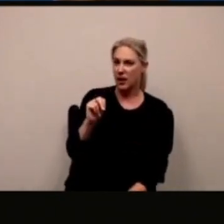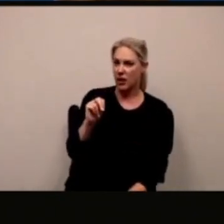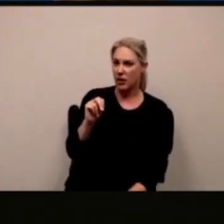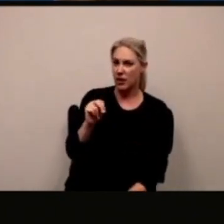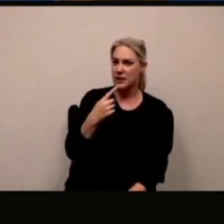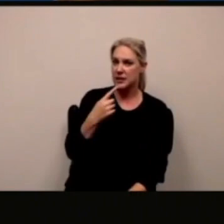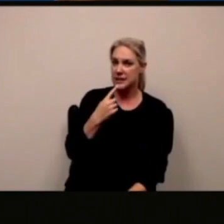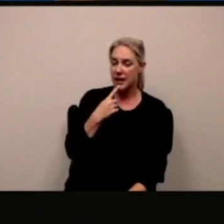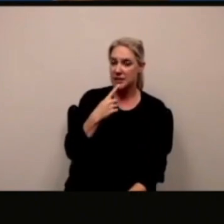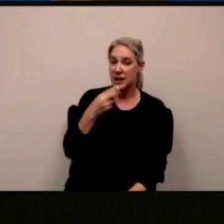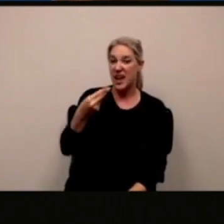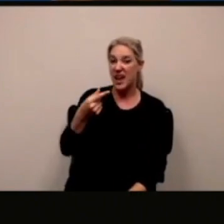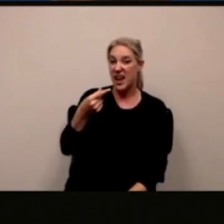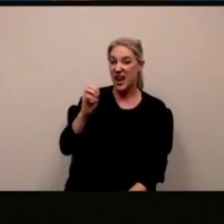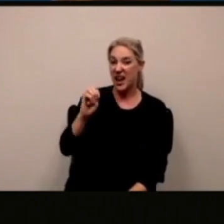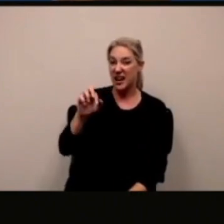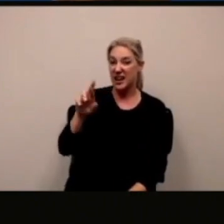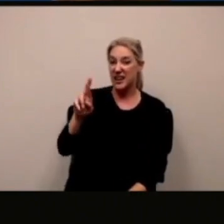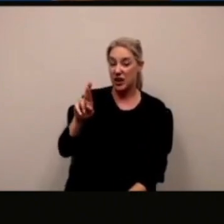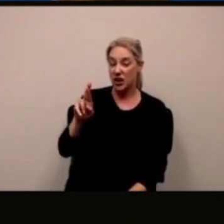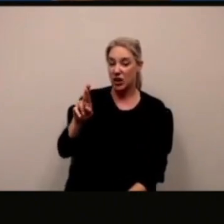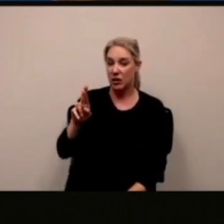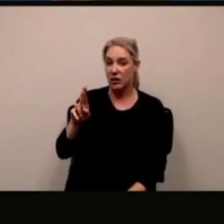Try it out. So have a hinge block.